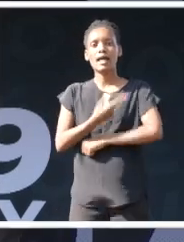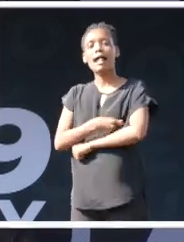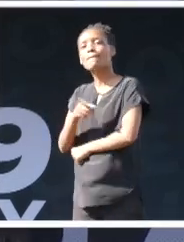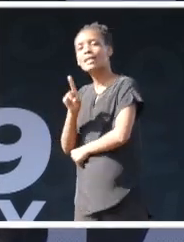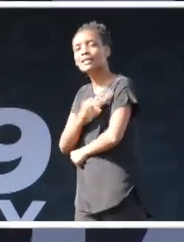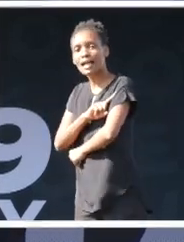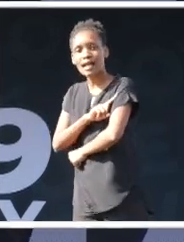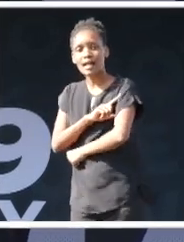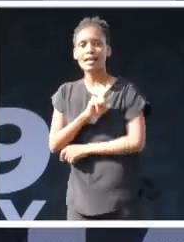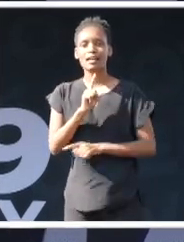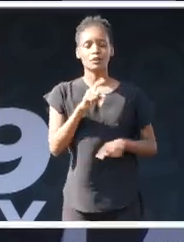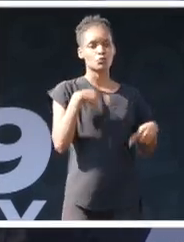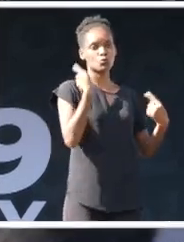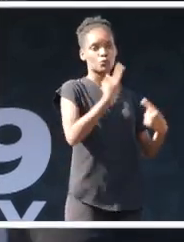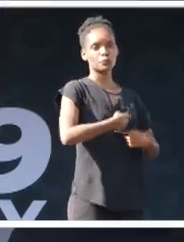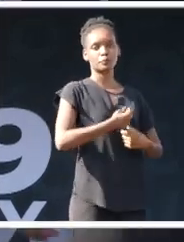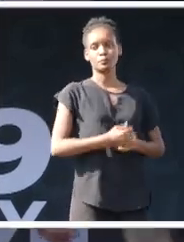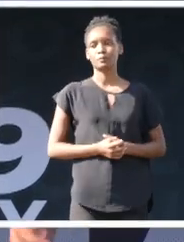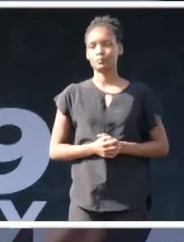Amanda!